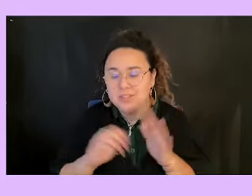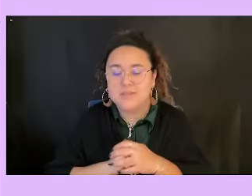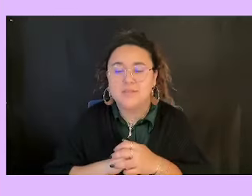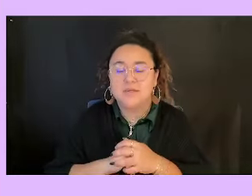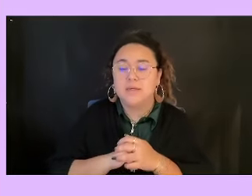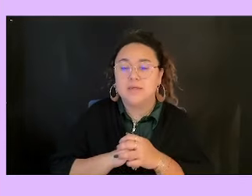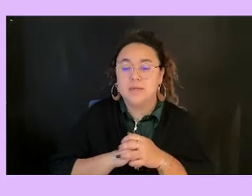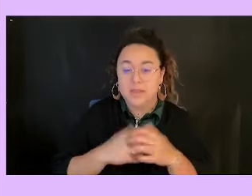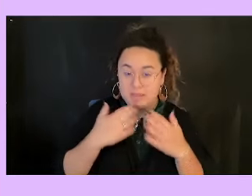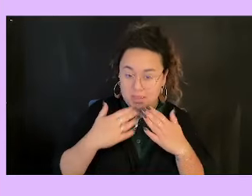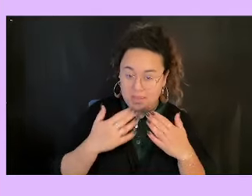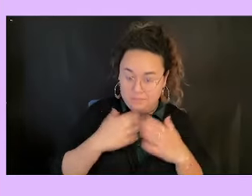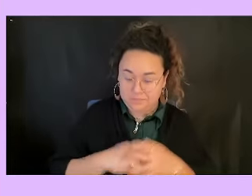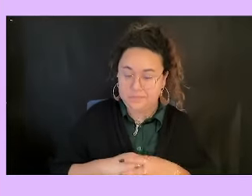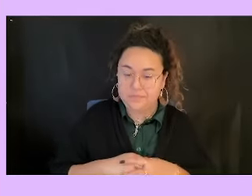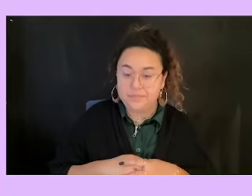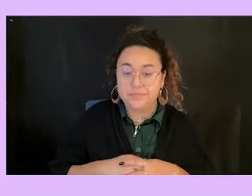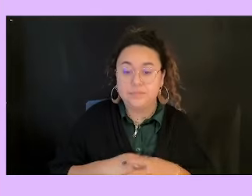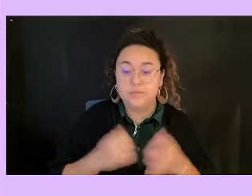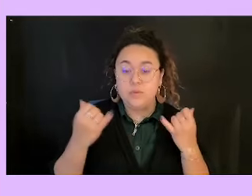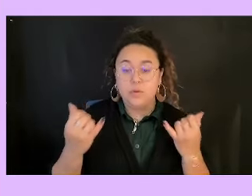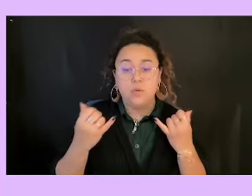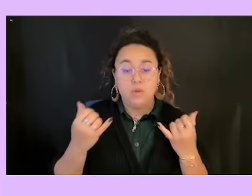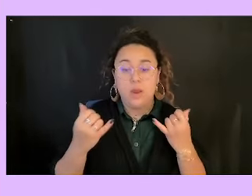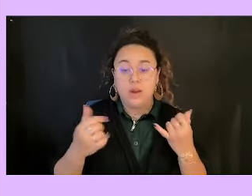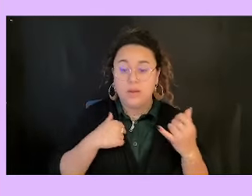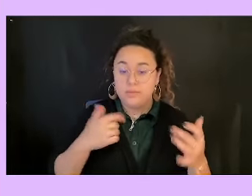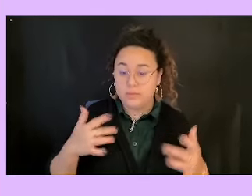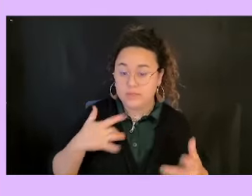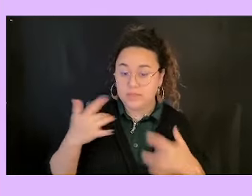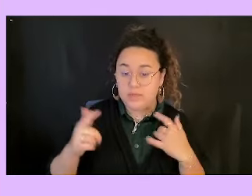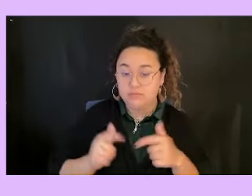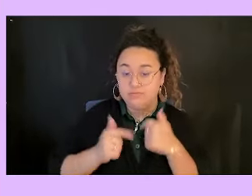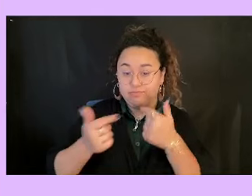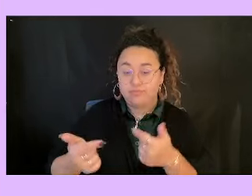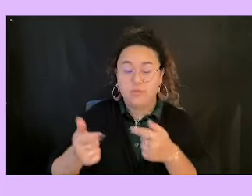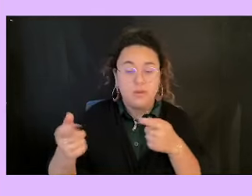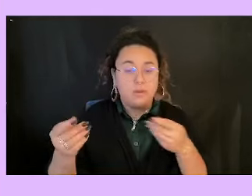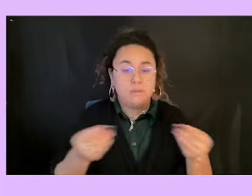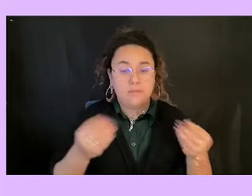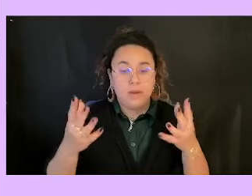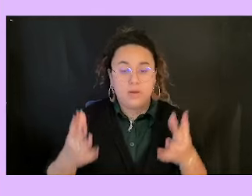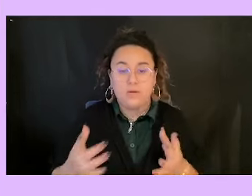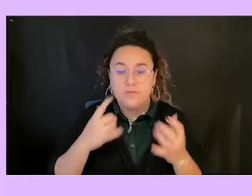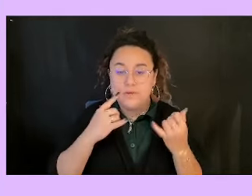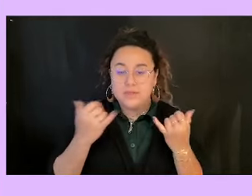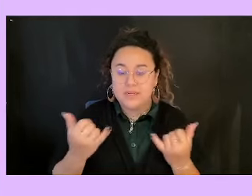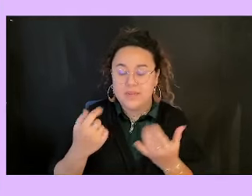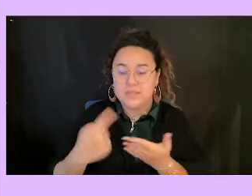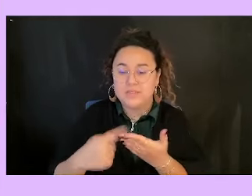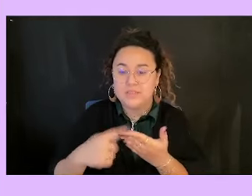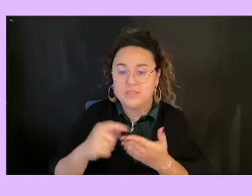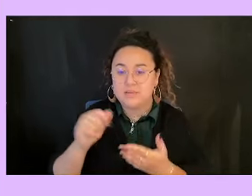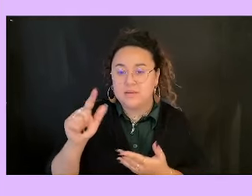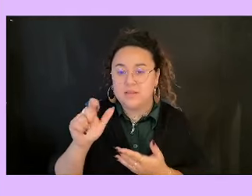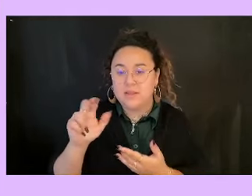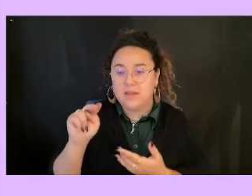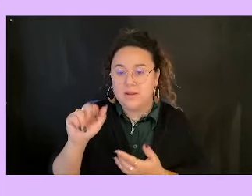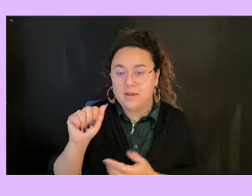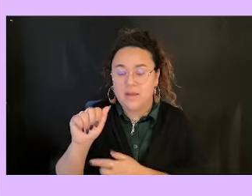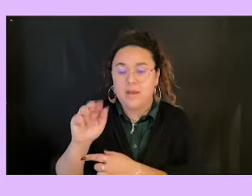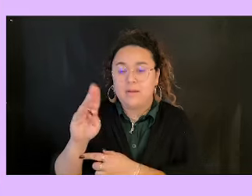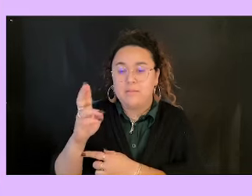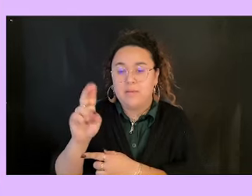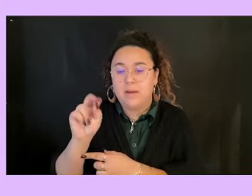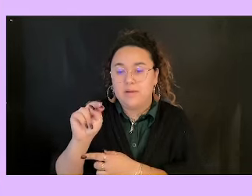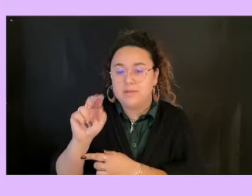and say thank you. And at this time, I'm excited to turn it over to our moderator for today's discussion, Alana Brownstein. Alana